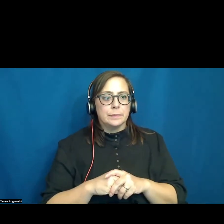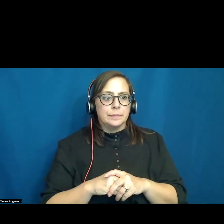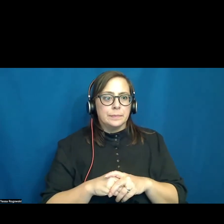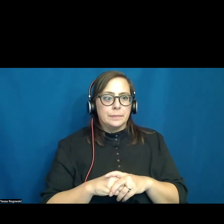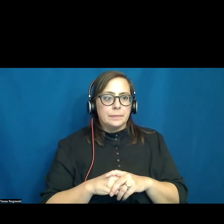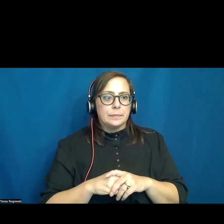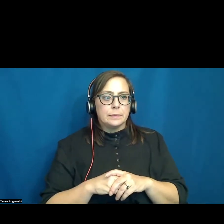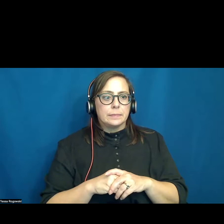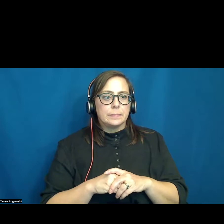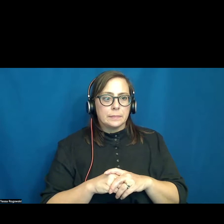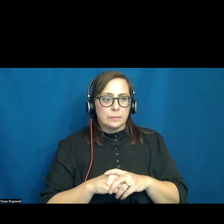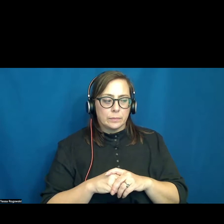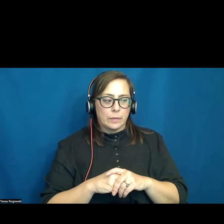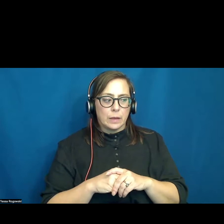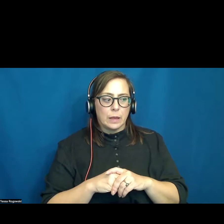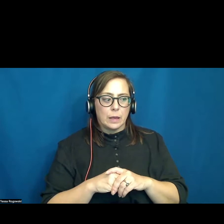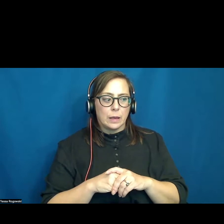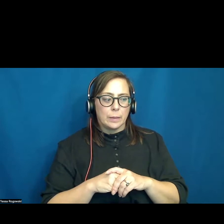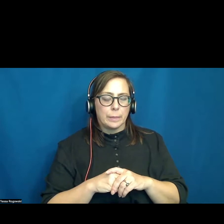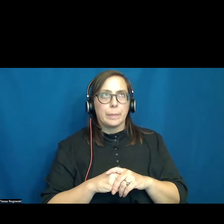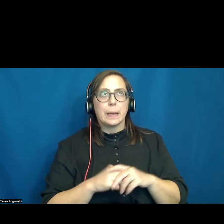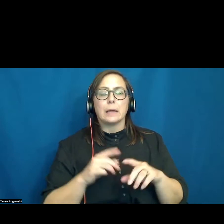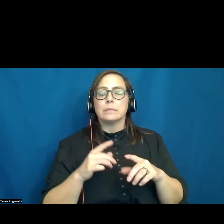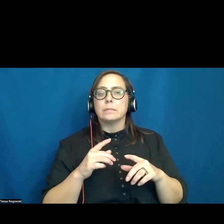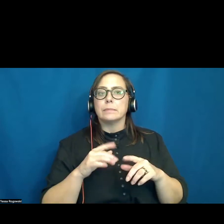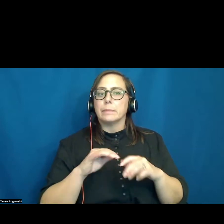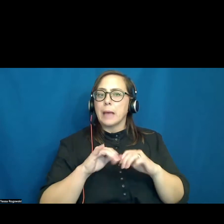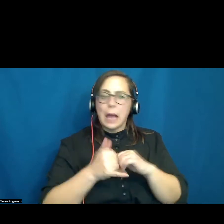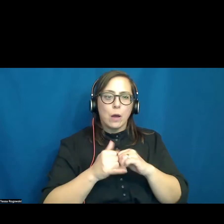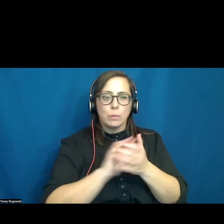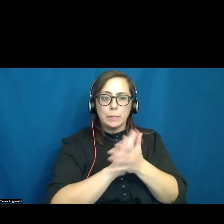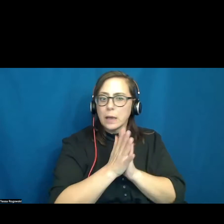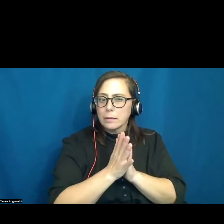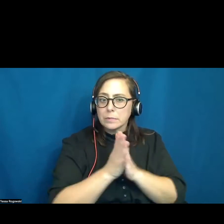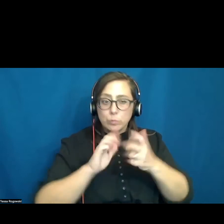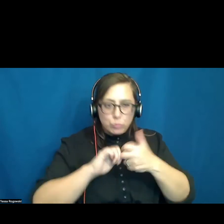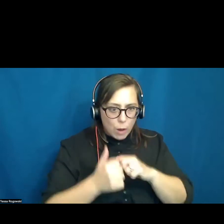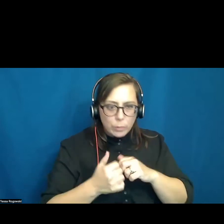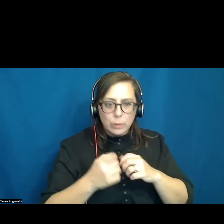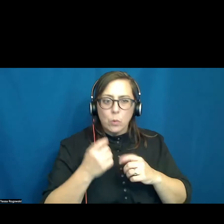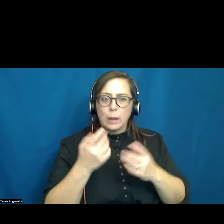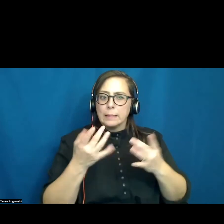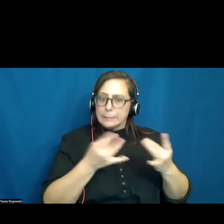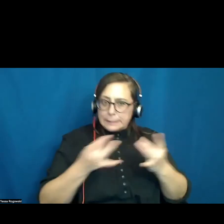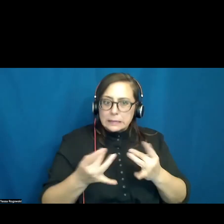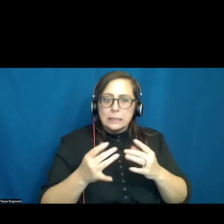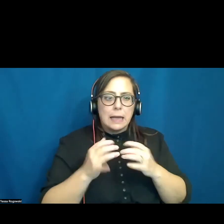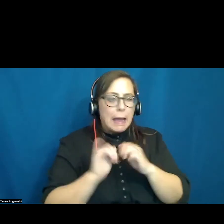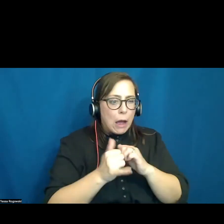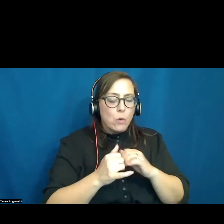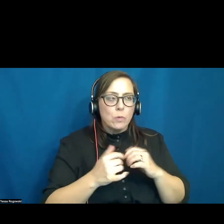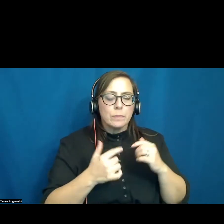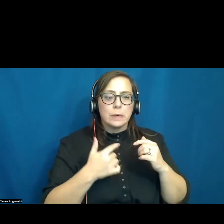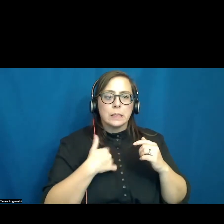But what isn't helpful or is problematic and potentially dangerous is kind of this idea of the